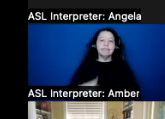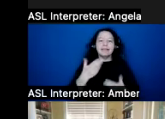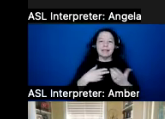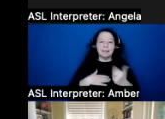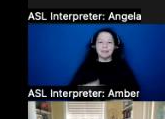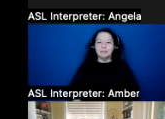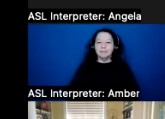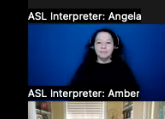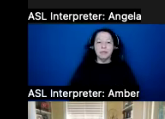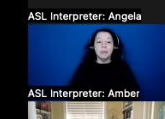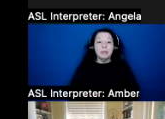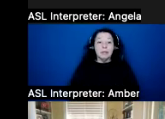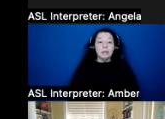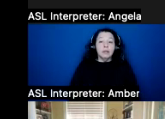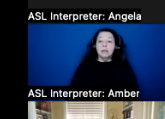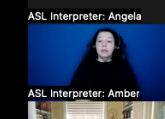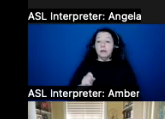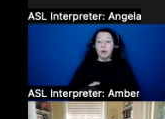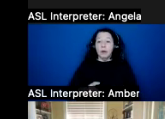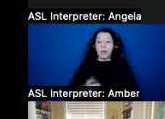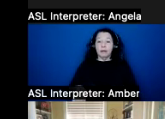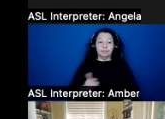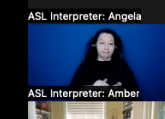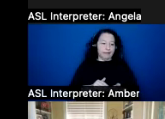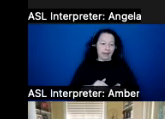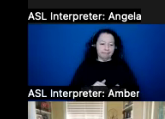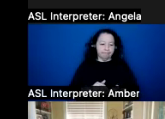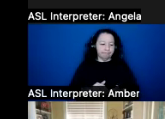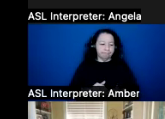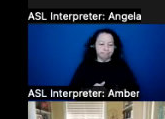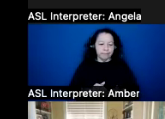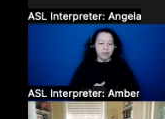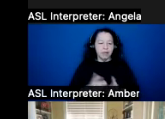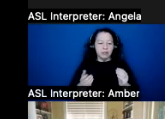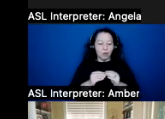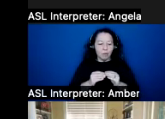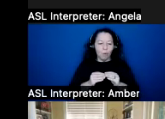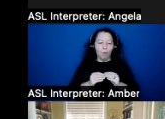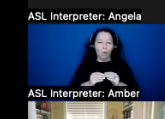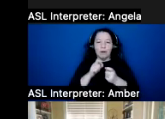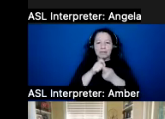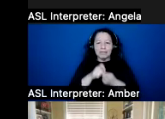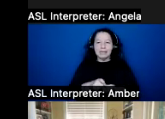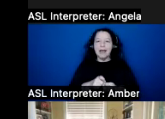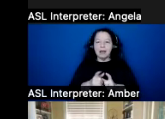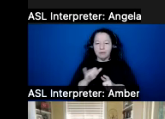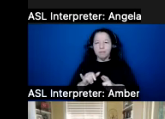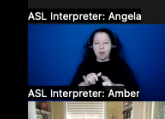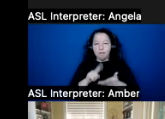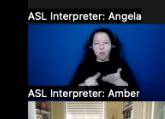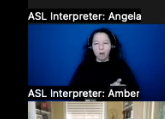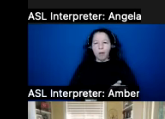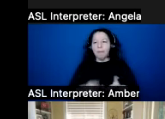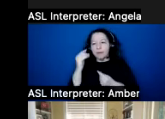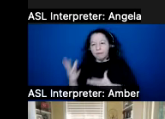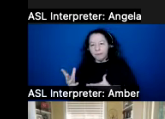All right. So again, this is more details of that follow-up, inform victim